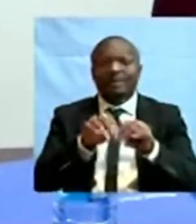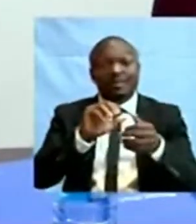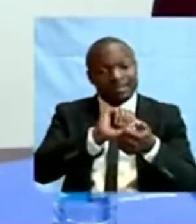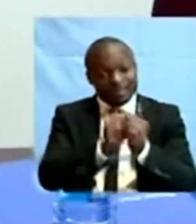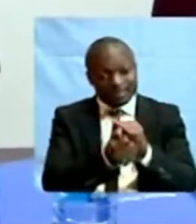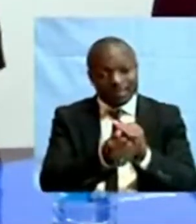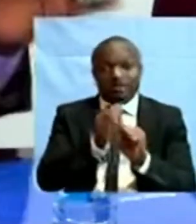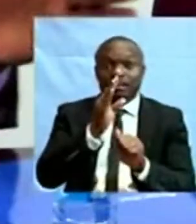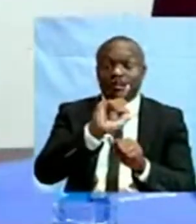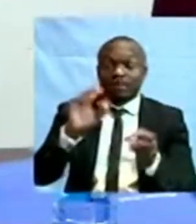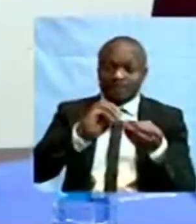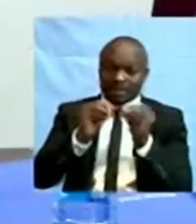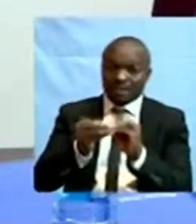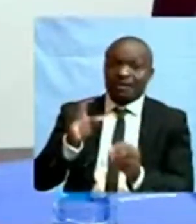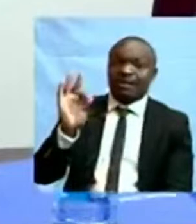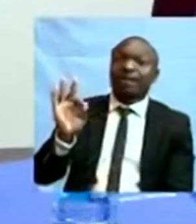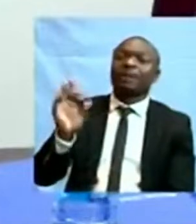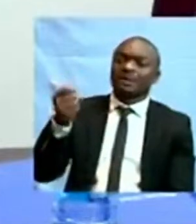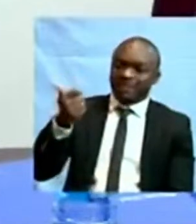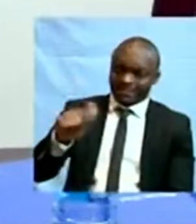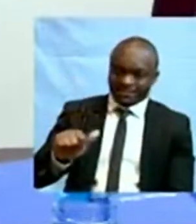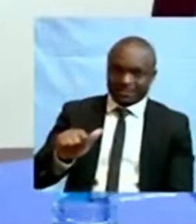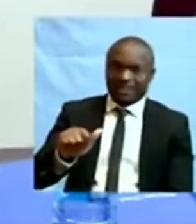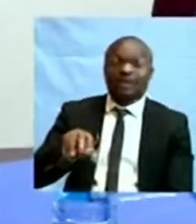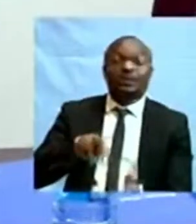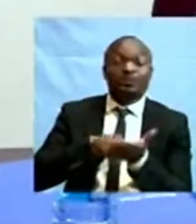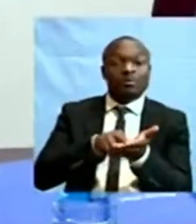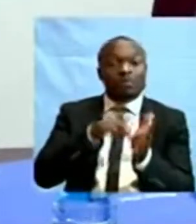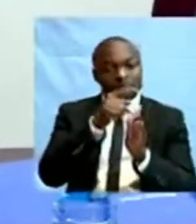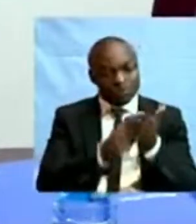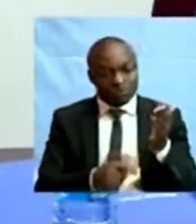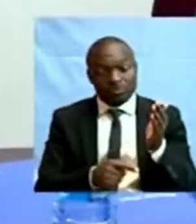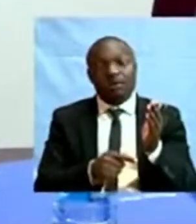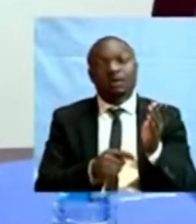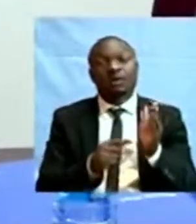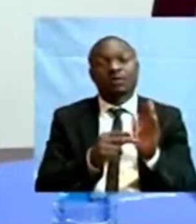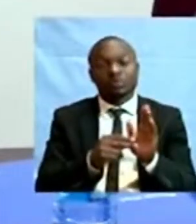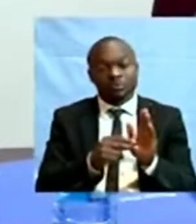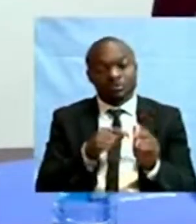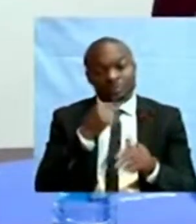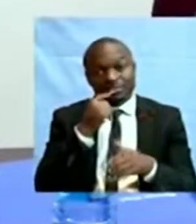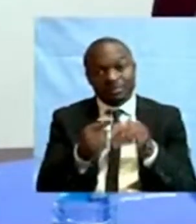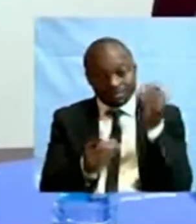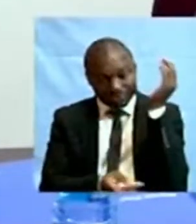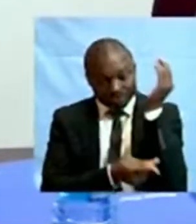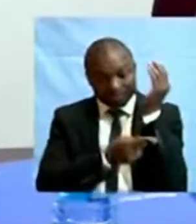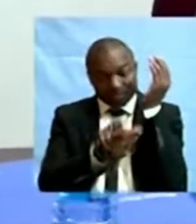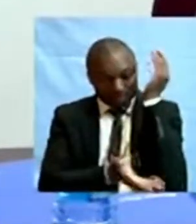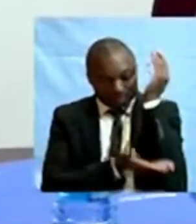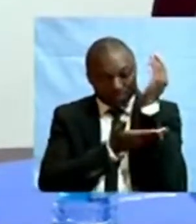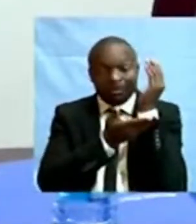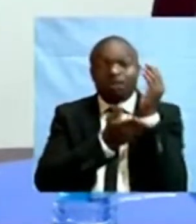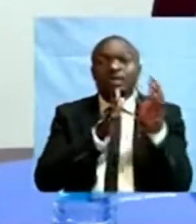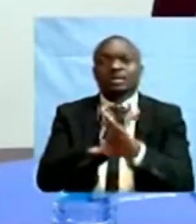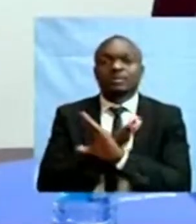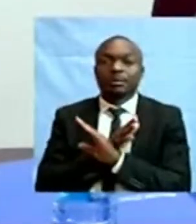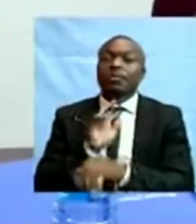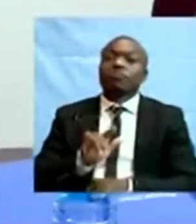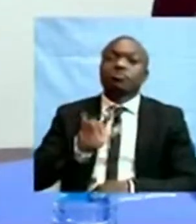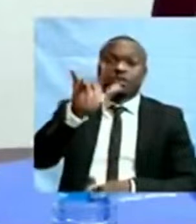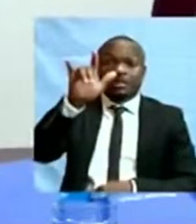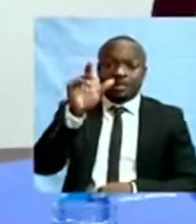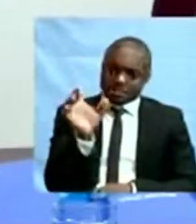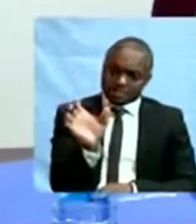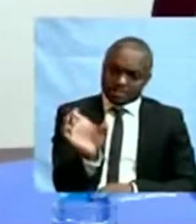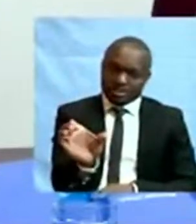amendment bill, both number 9 and 10, represent what we call further developments to improve Zambia's aviation sector. So